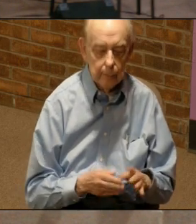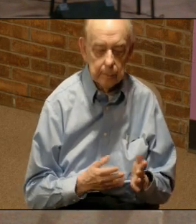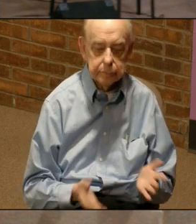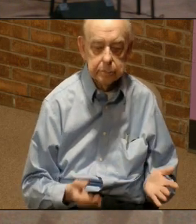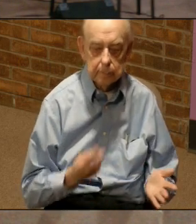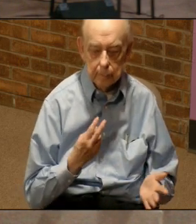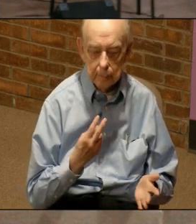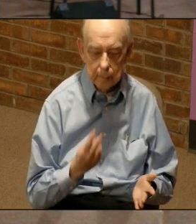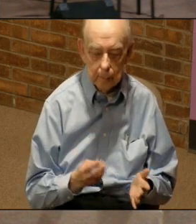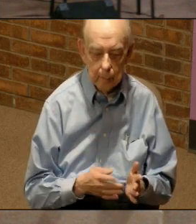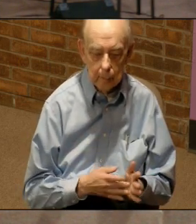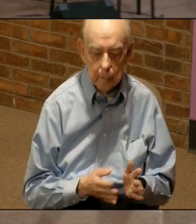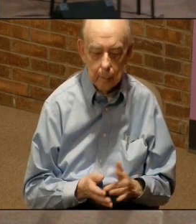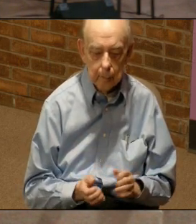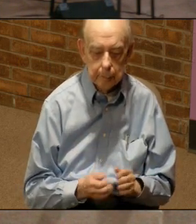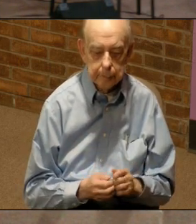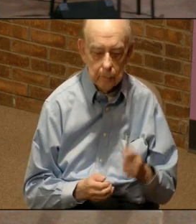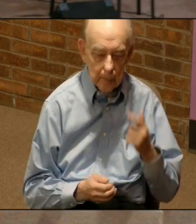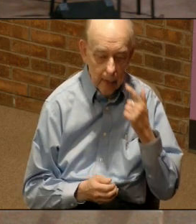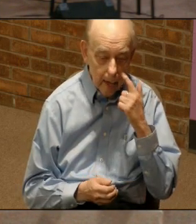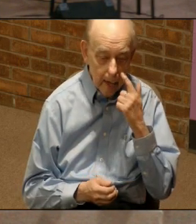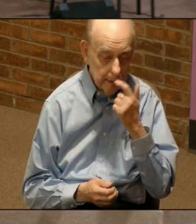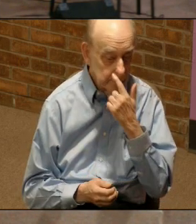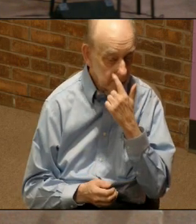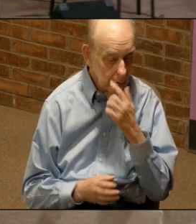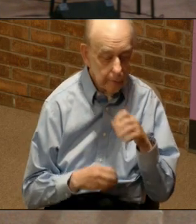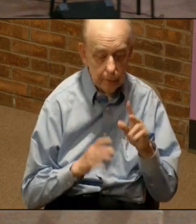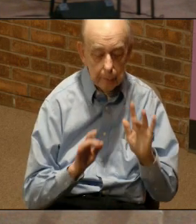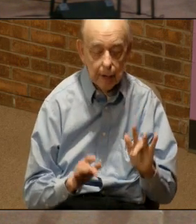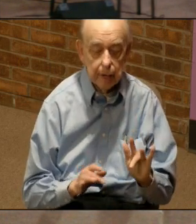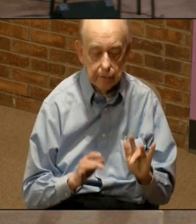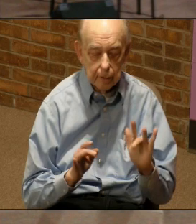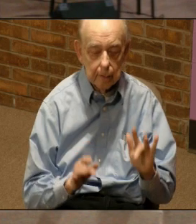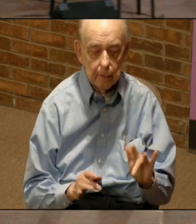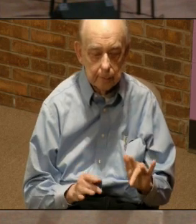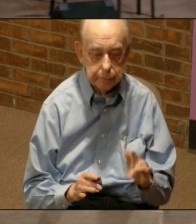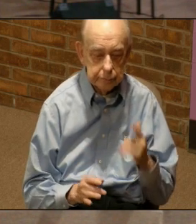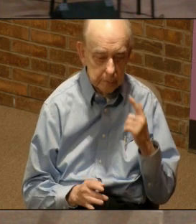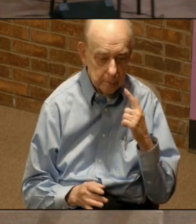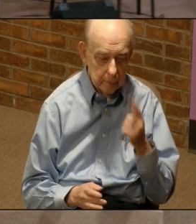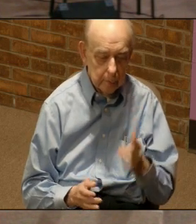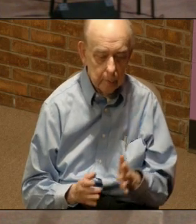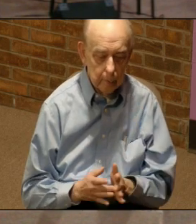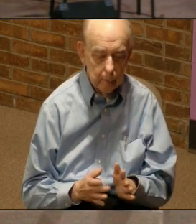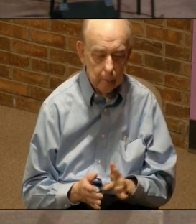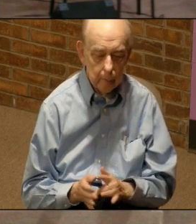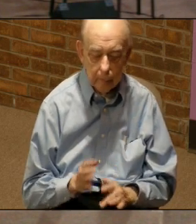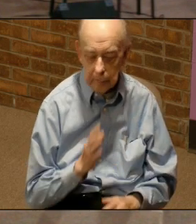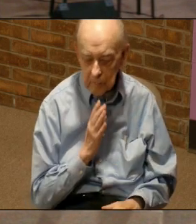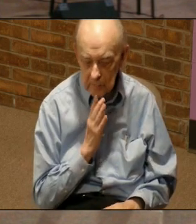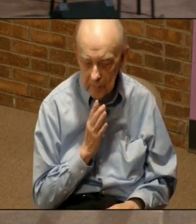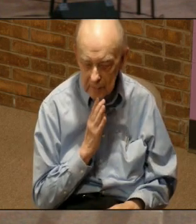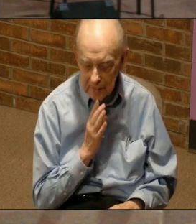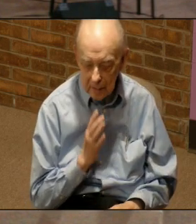He saw Jesus with eyes of compassion. He saw Jesus